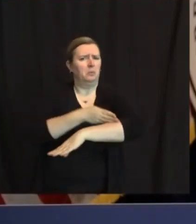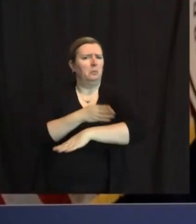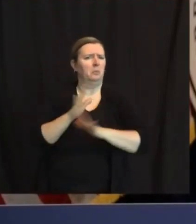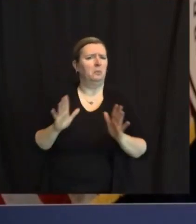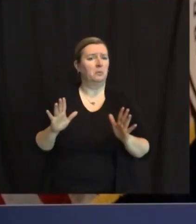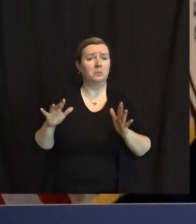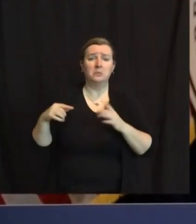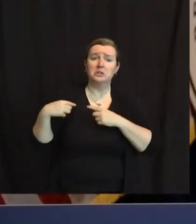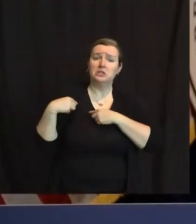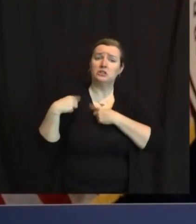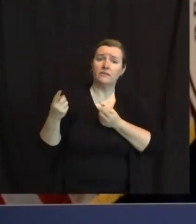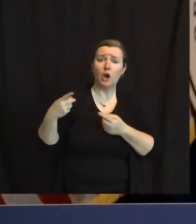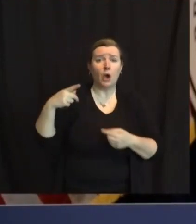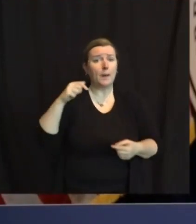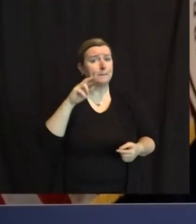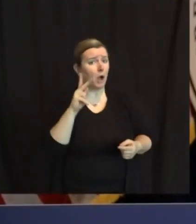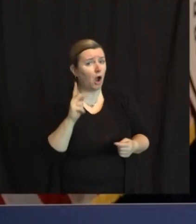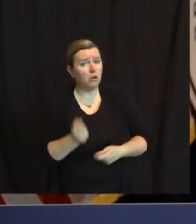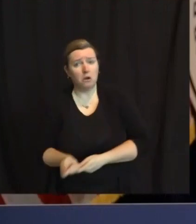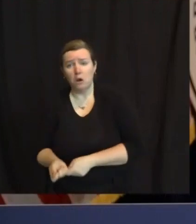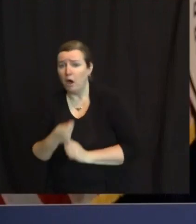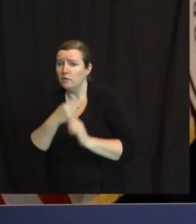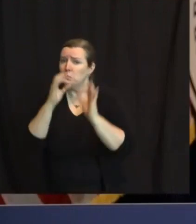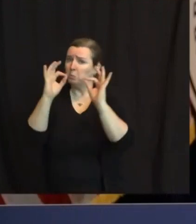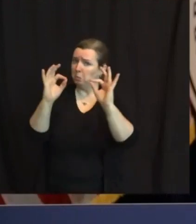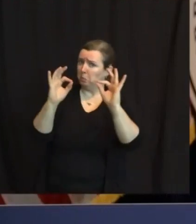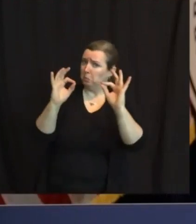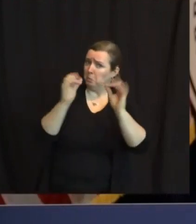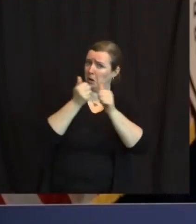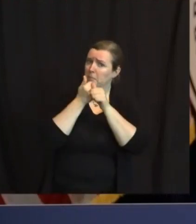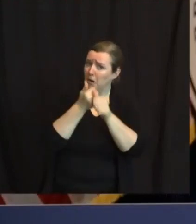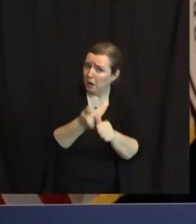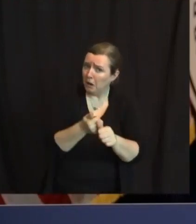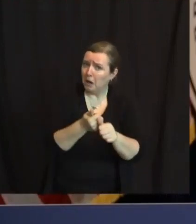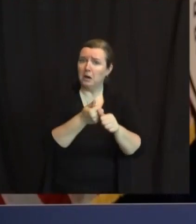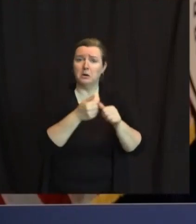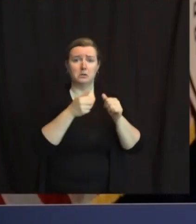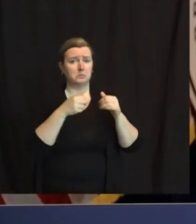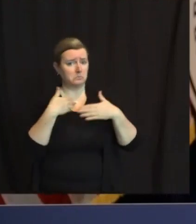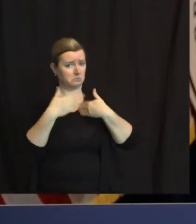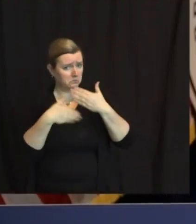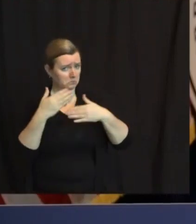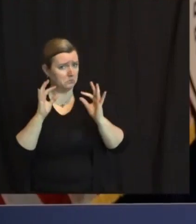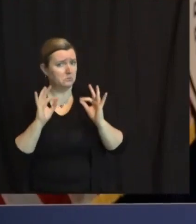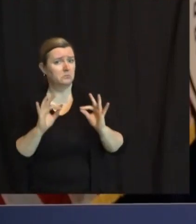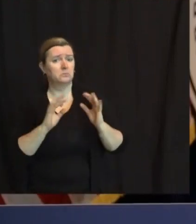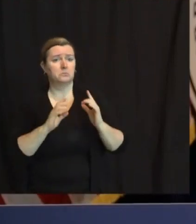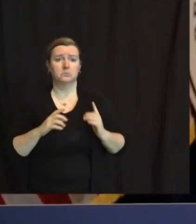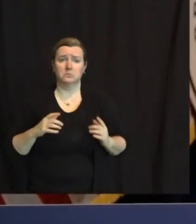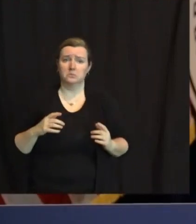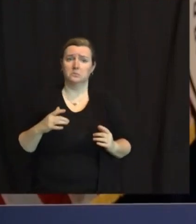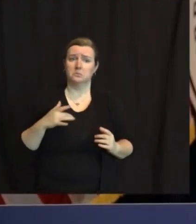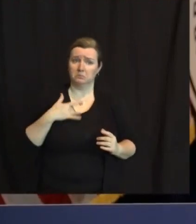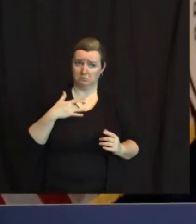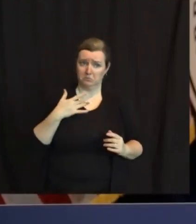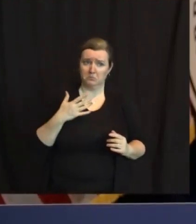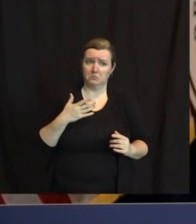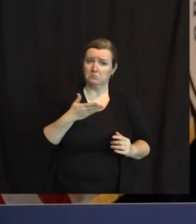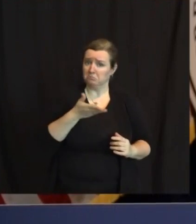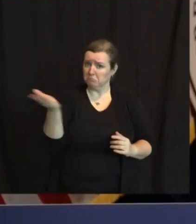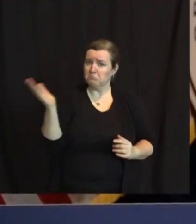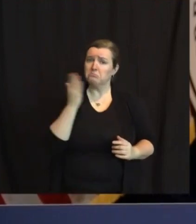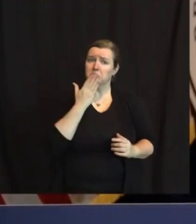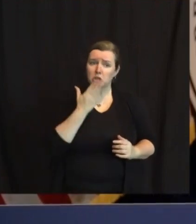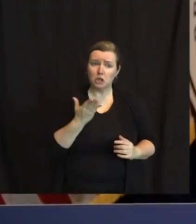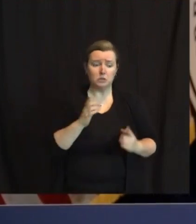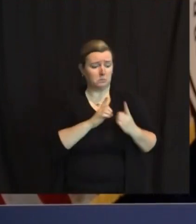And again, the more runs we can put on the board collectively, the more optimism and confidence that gives us all collectively